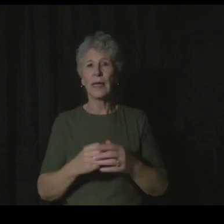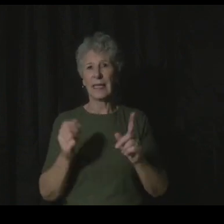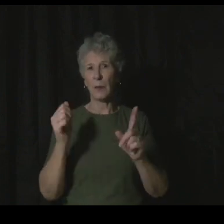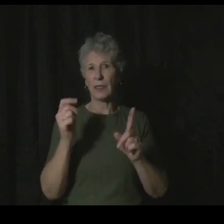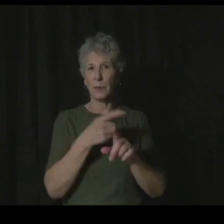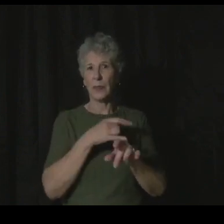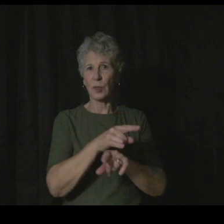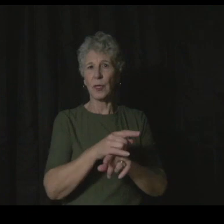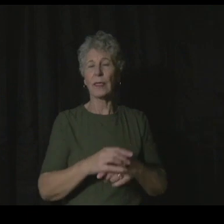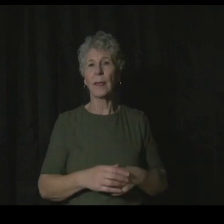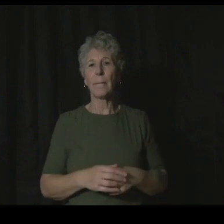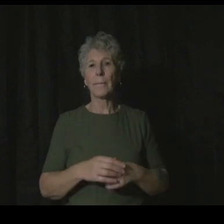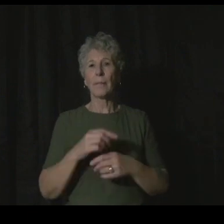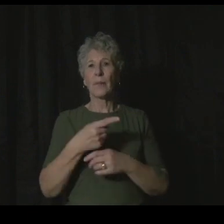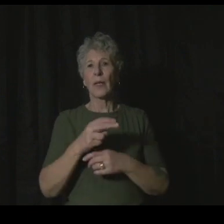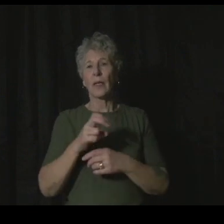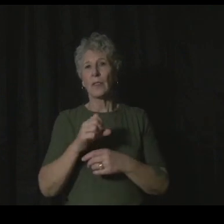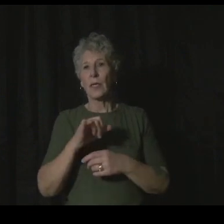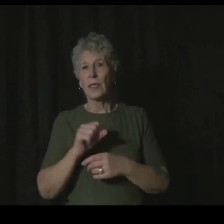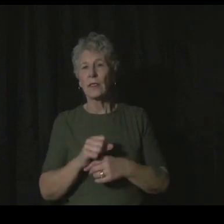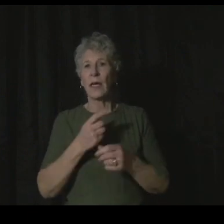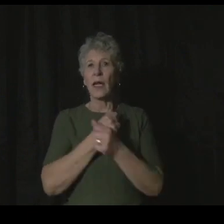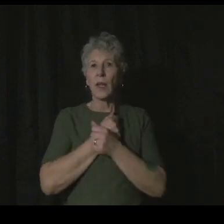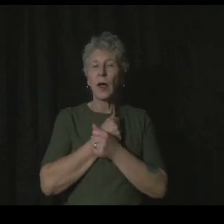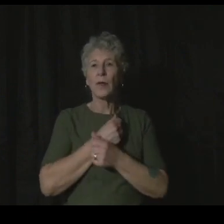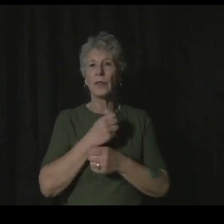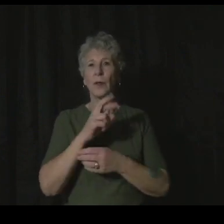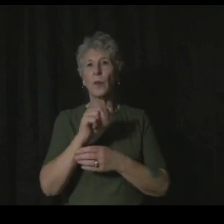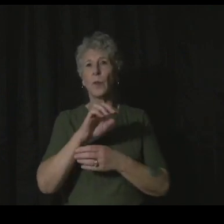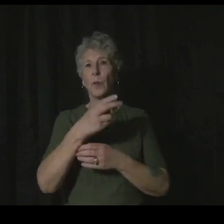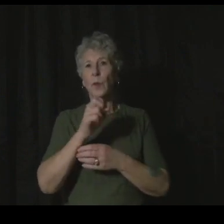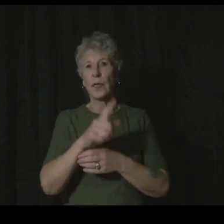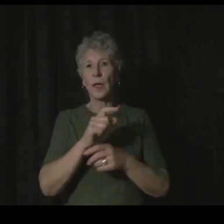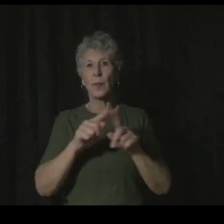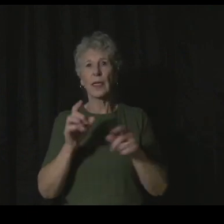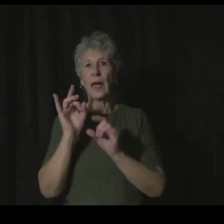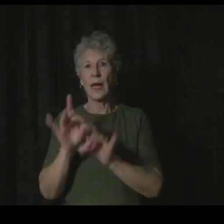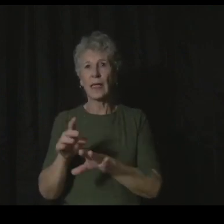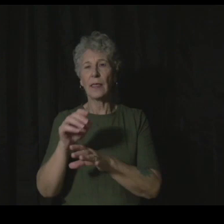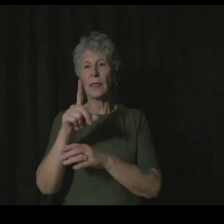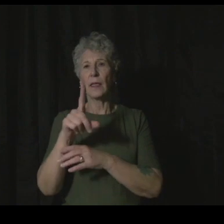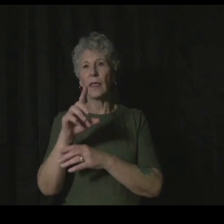And in Genesis 29:30, it says that he loved Rachel, but he hated Leah.